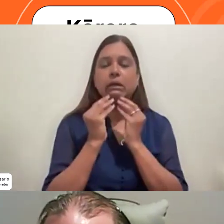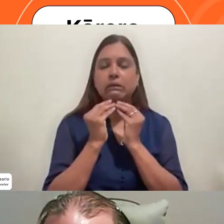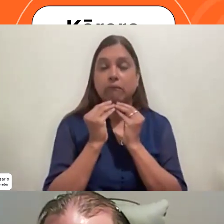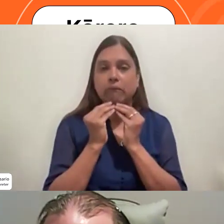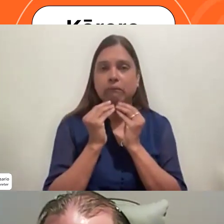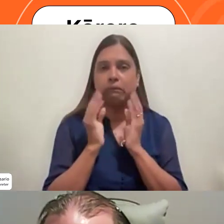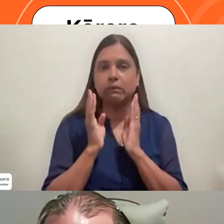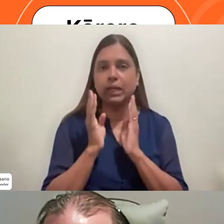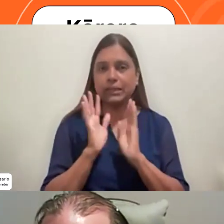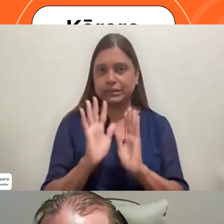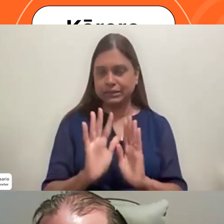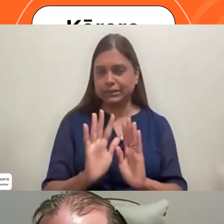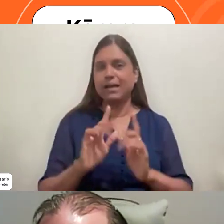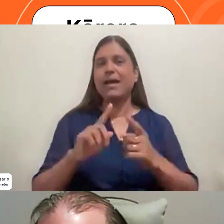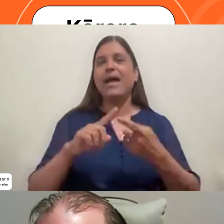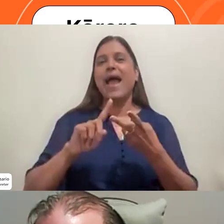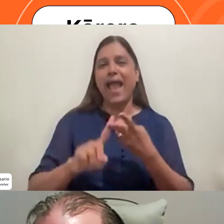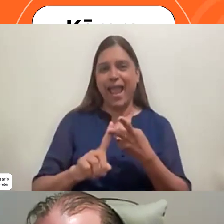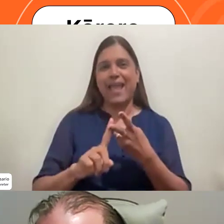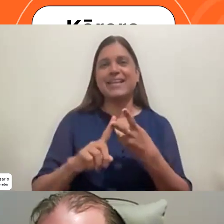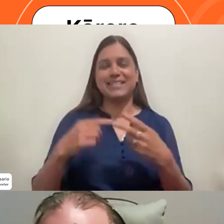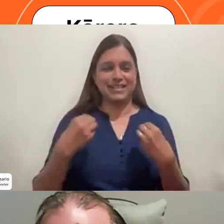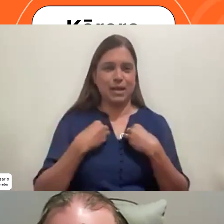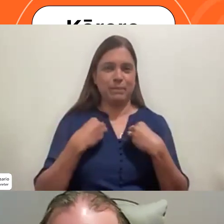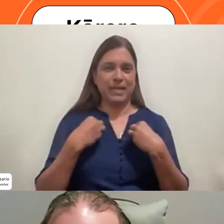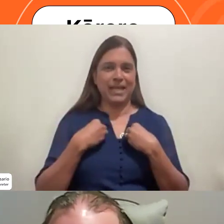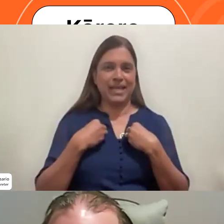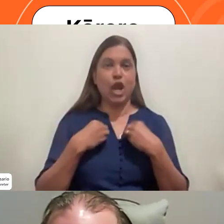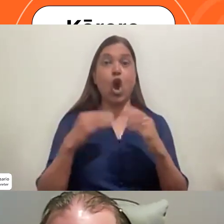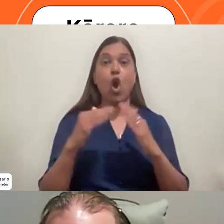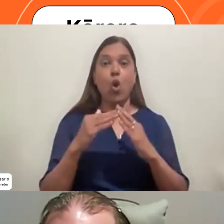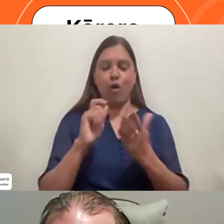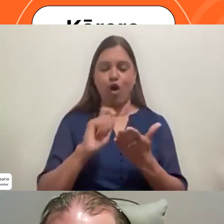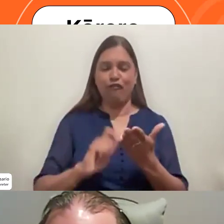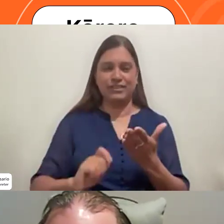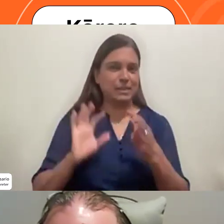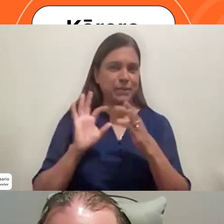And I'm currently in my home office at home here in Aotearoa.